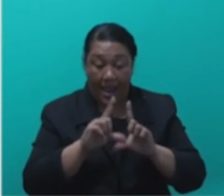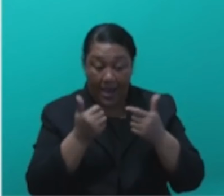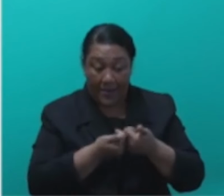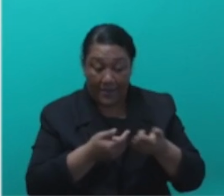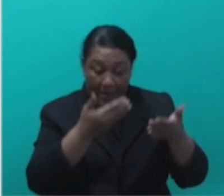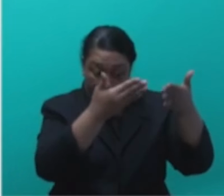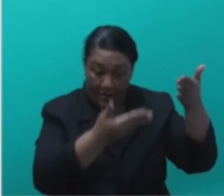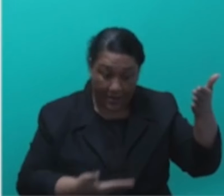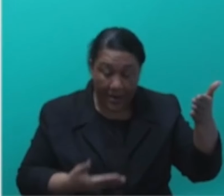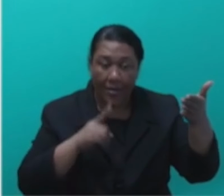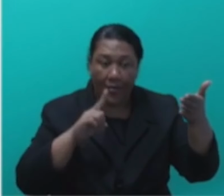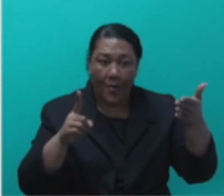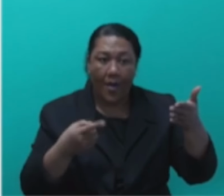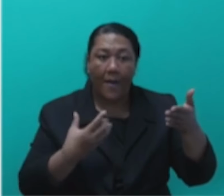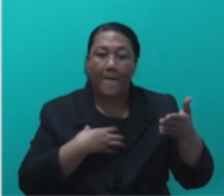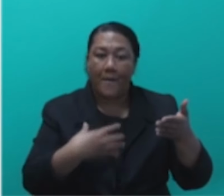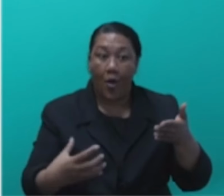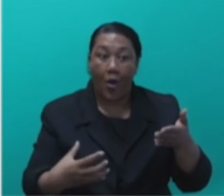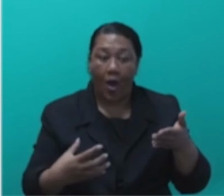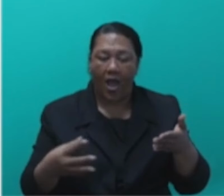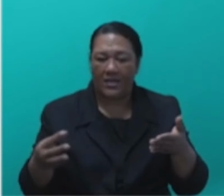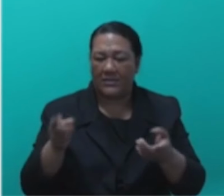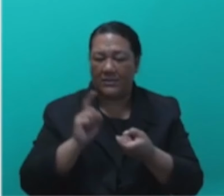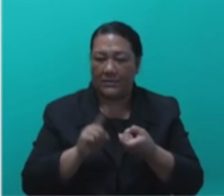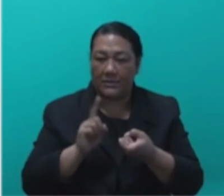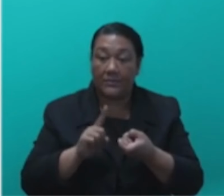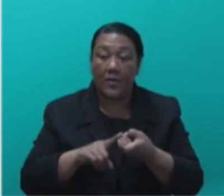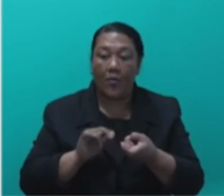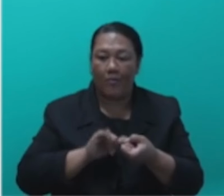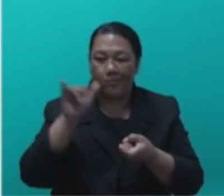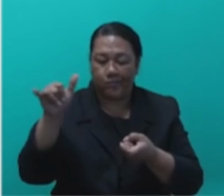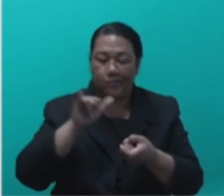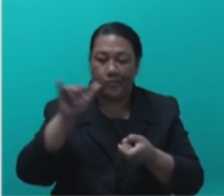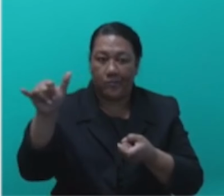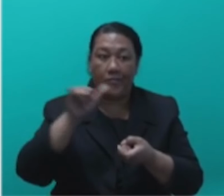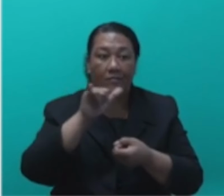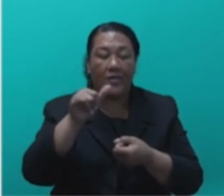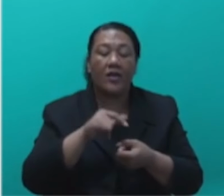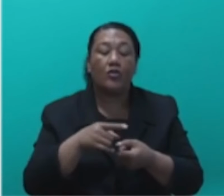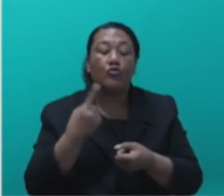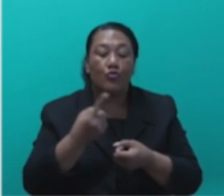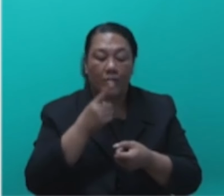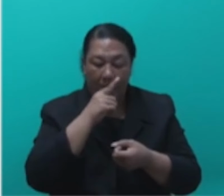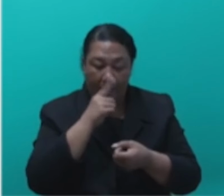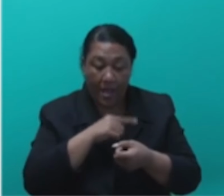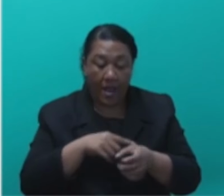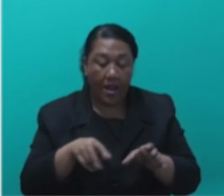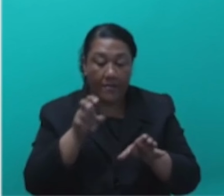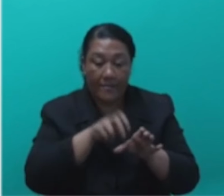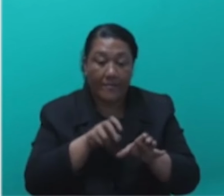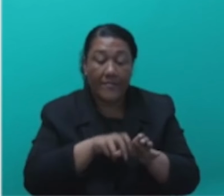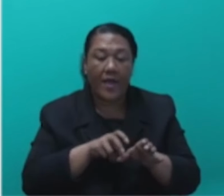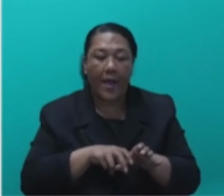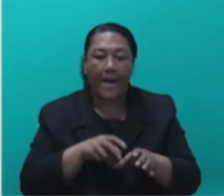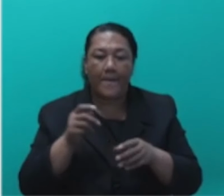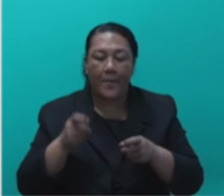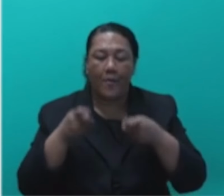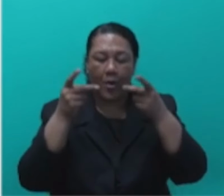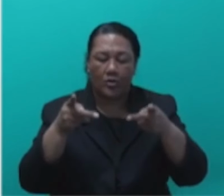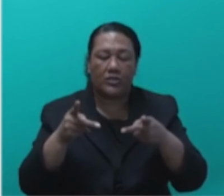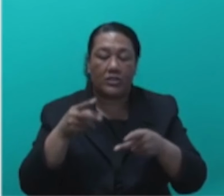more affordable, convenient, and efficient air services to travelers and shippers, promoting tourism and